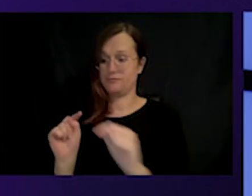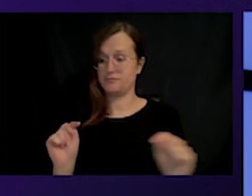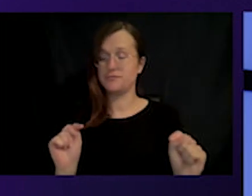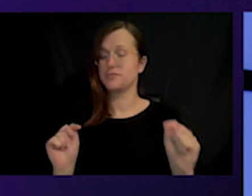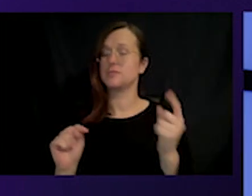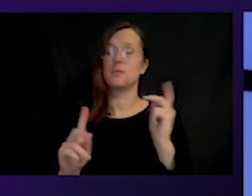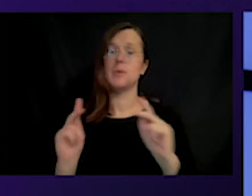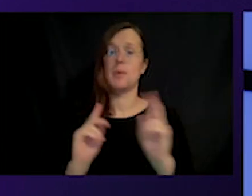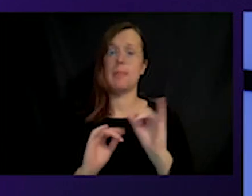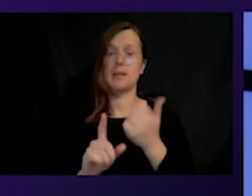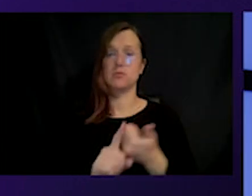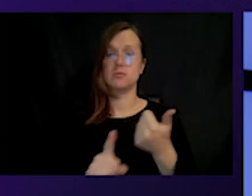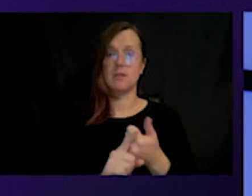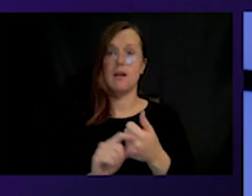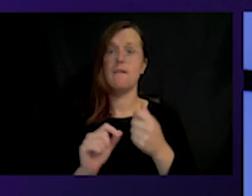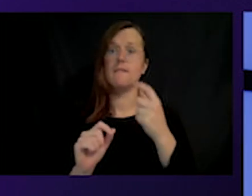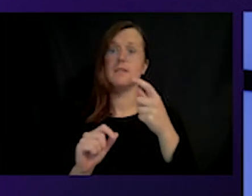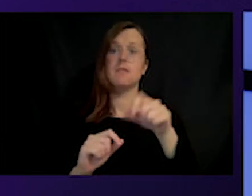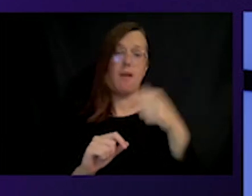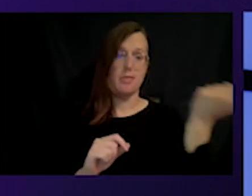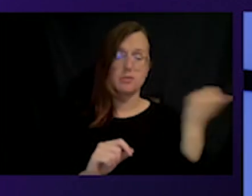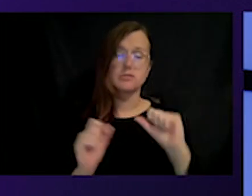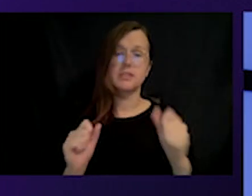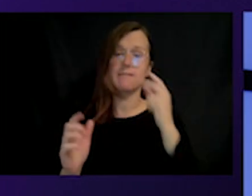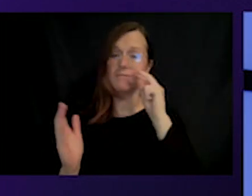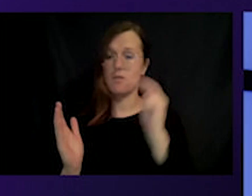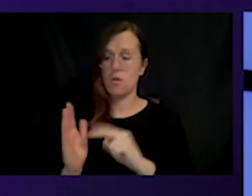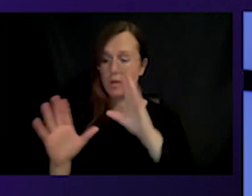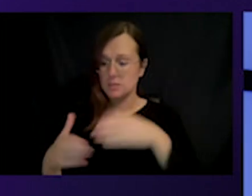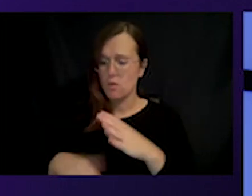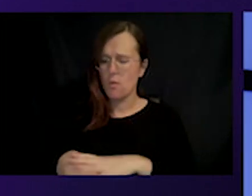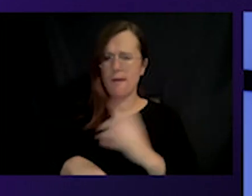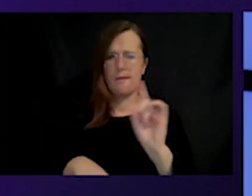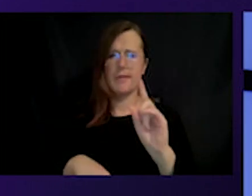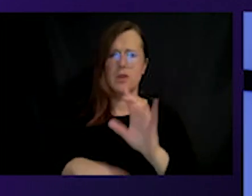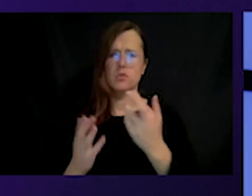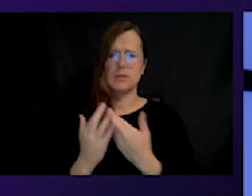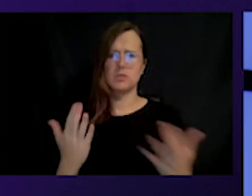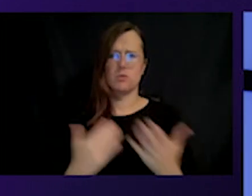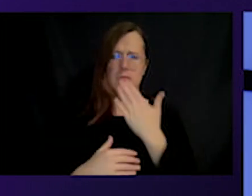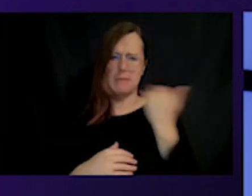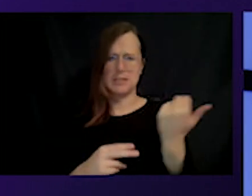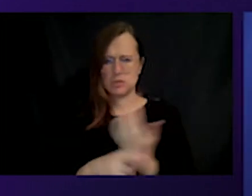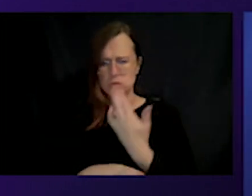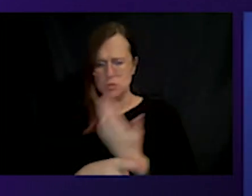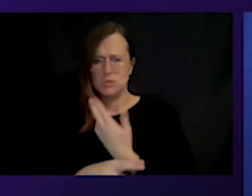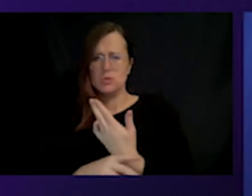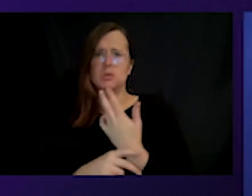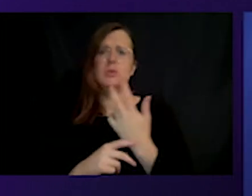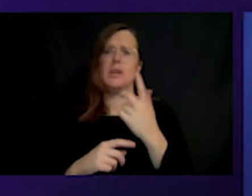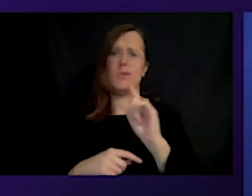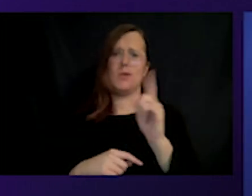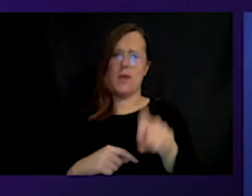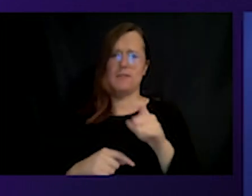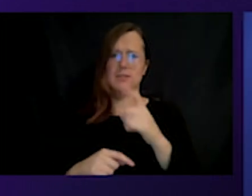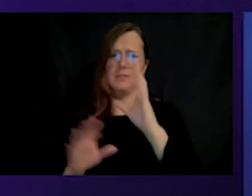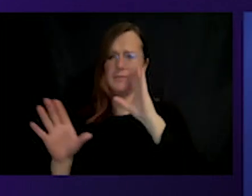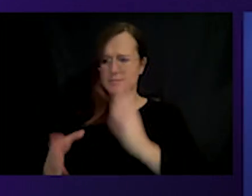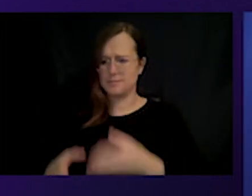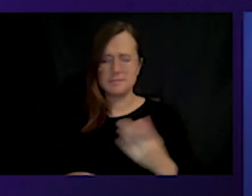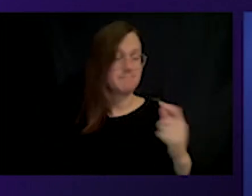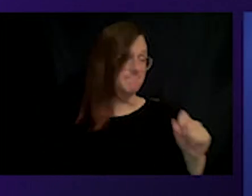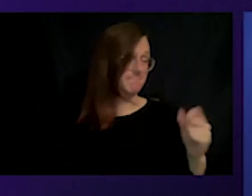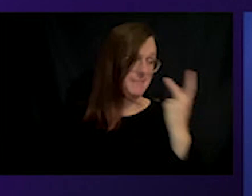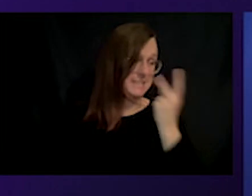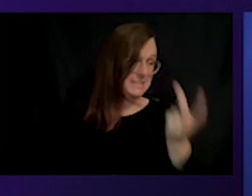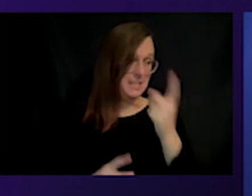can focus in on where their resources are best used to say, this is where you potentially have to focus. And I see this goes beyond to